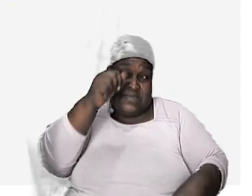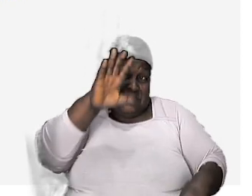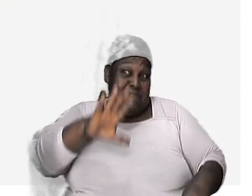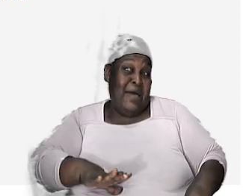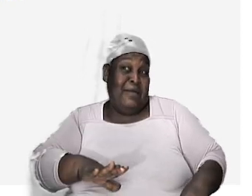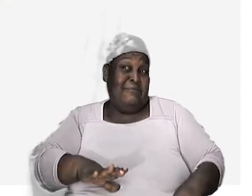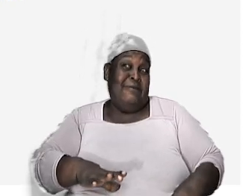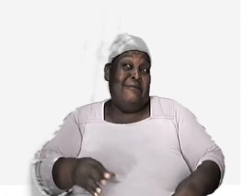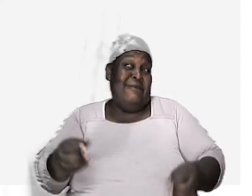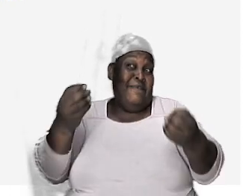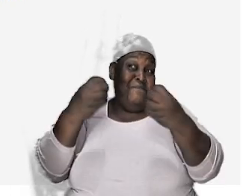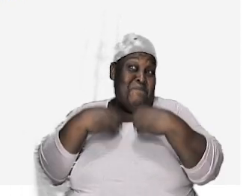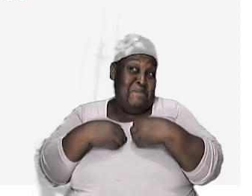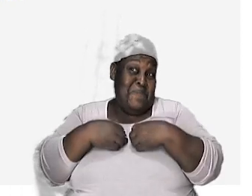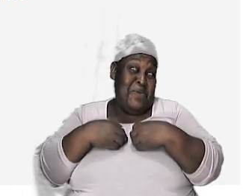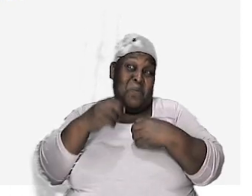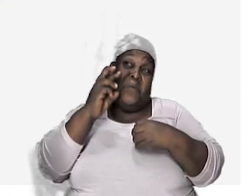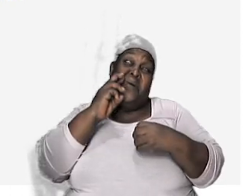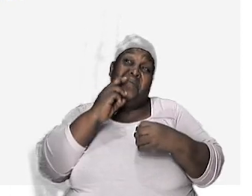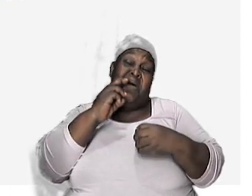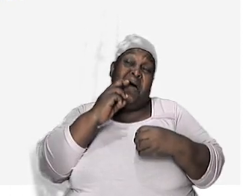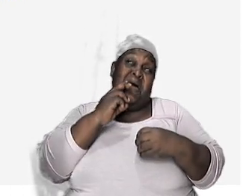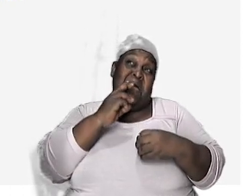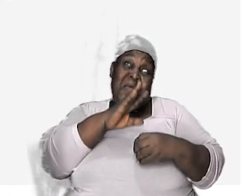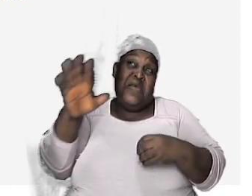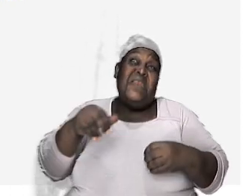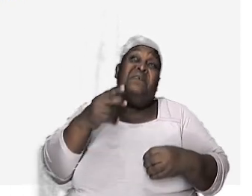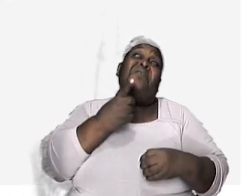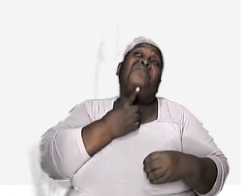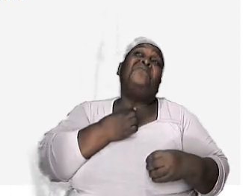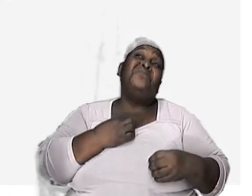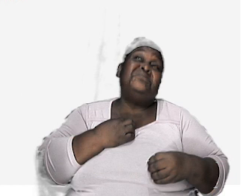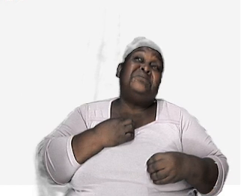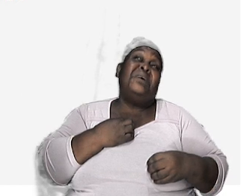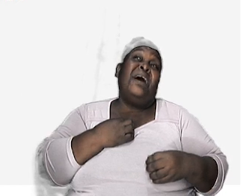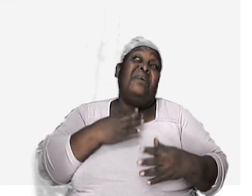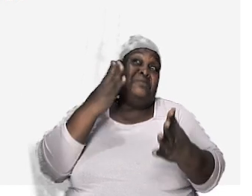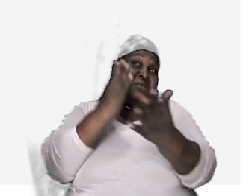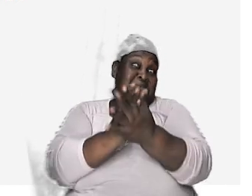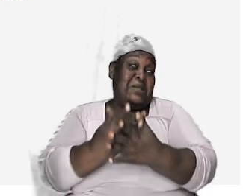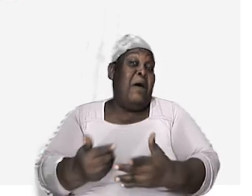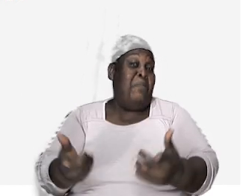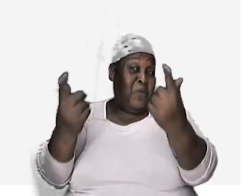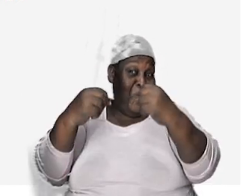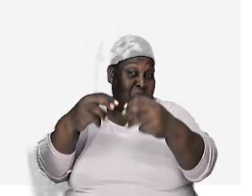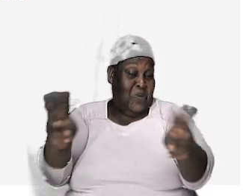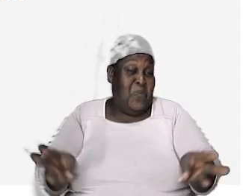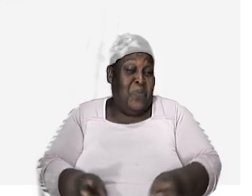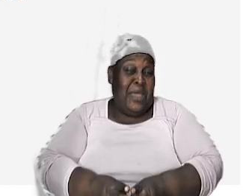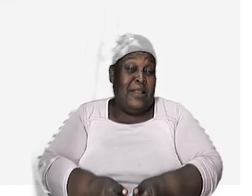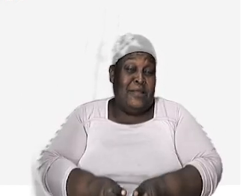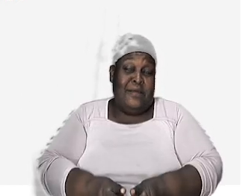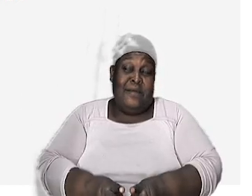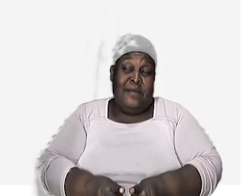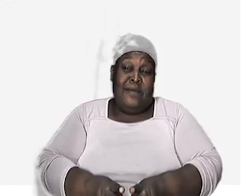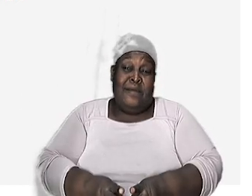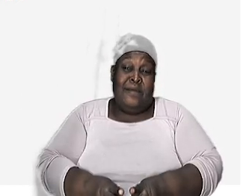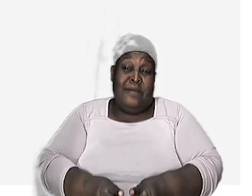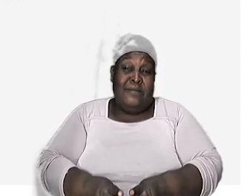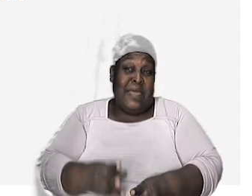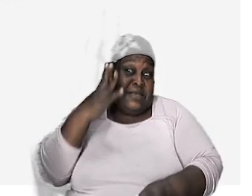again, it means that I will never have to come back here and face this embarrassment and so on and so forth. So she said, sir, give me this to